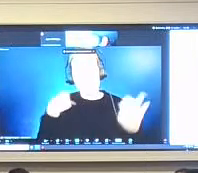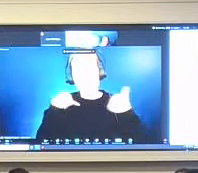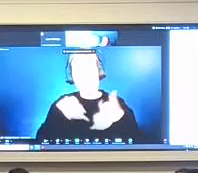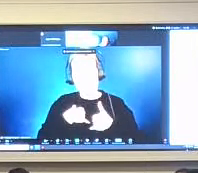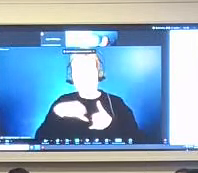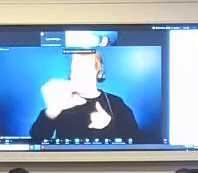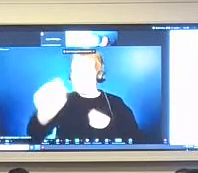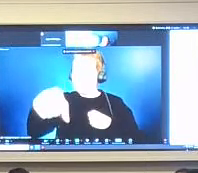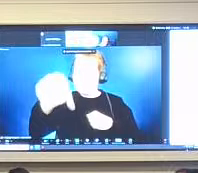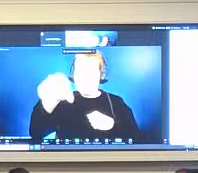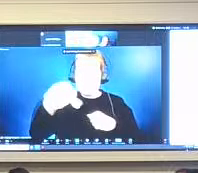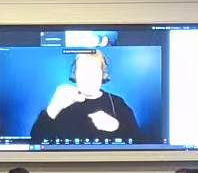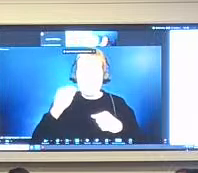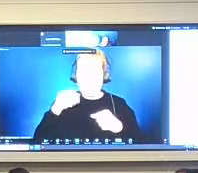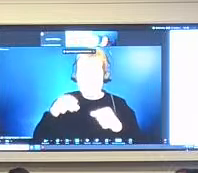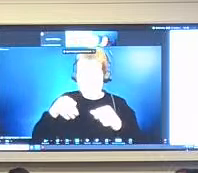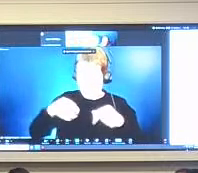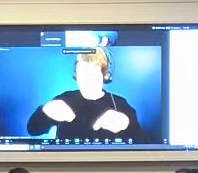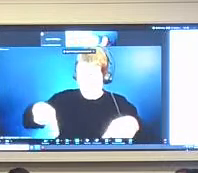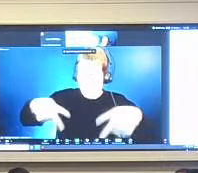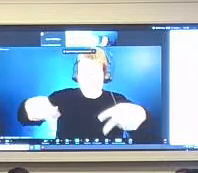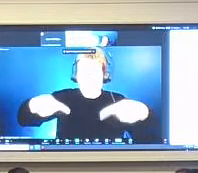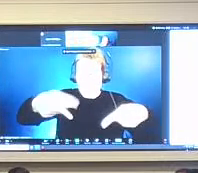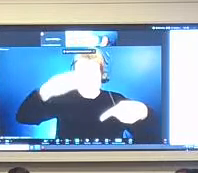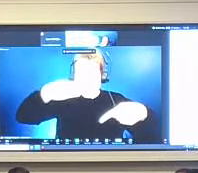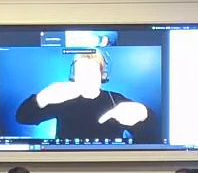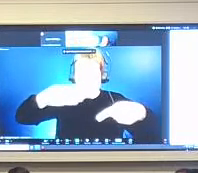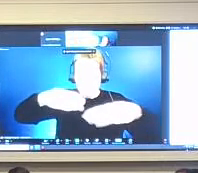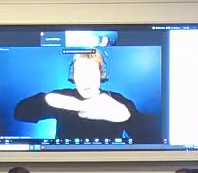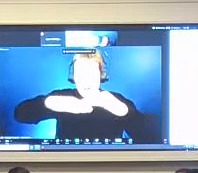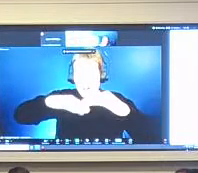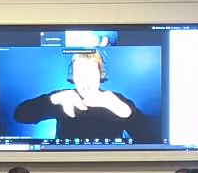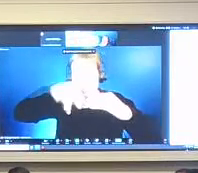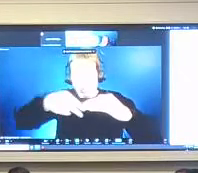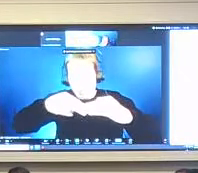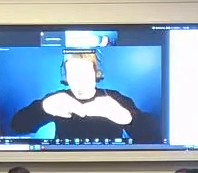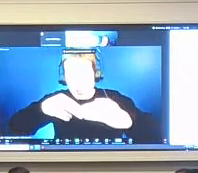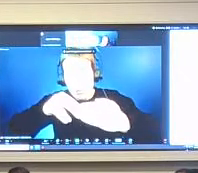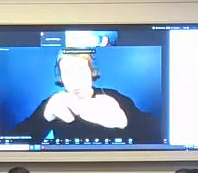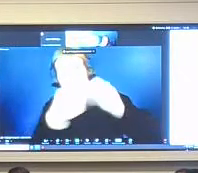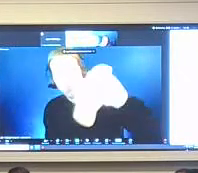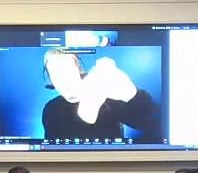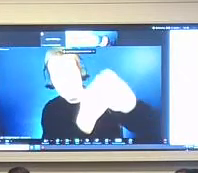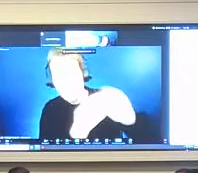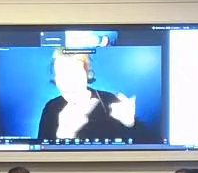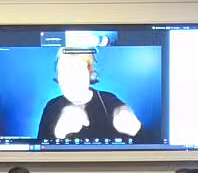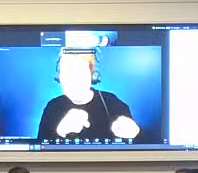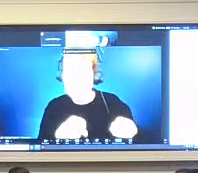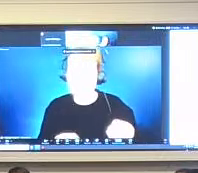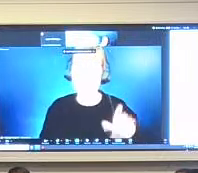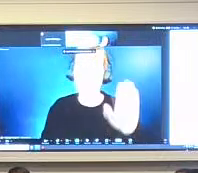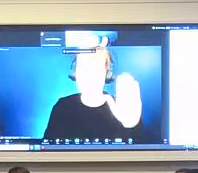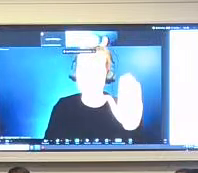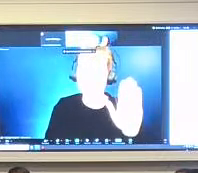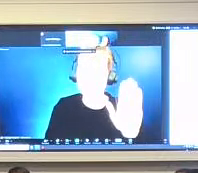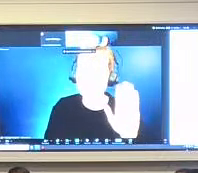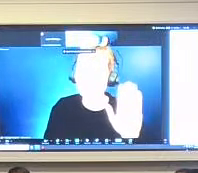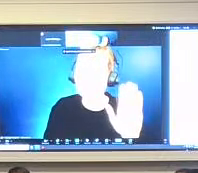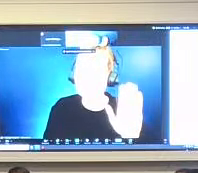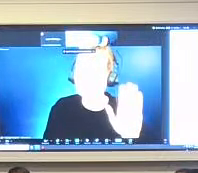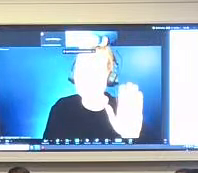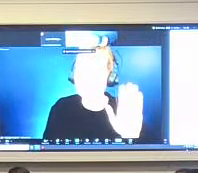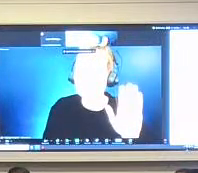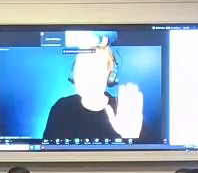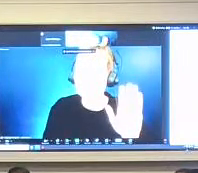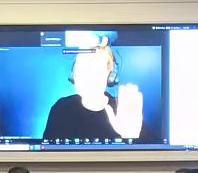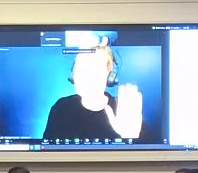it'll spin you right around. Yes, ma'am. Hi, I want to make sure I speak so that folks on Zoom can hear